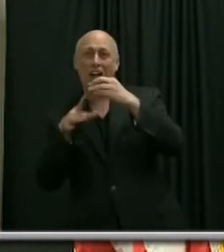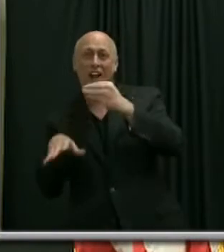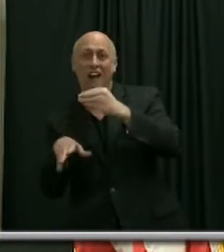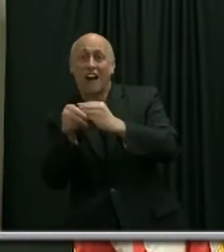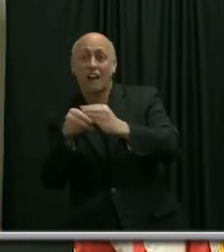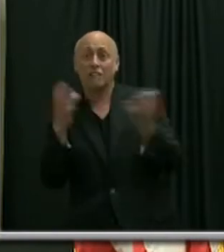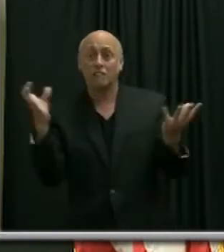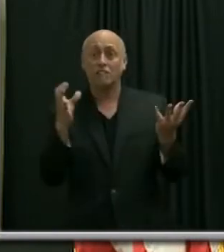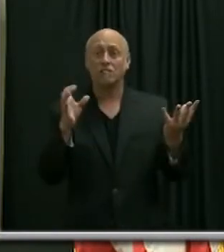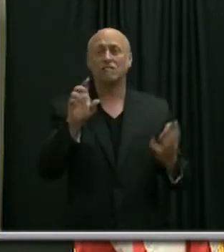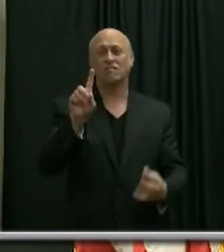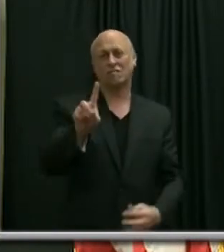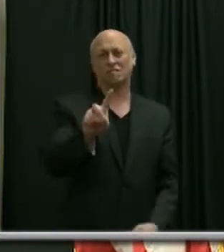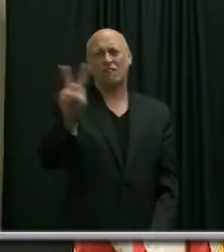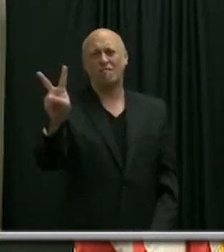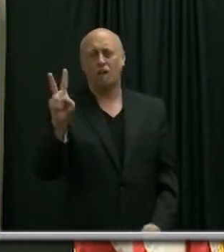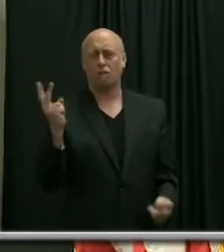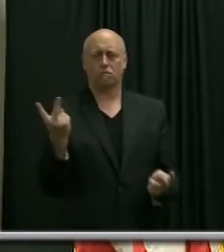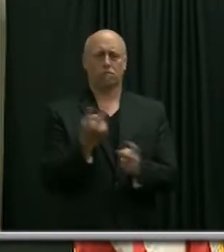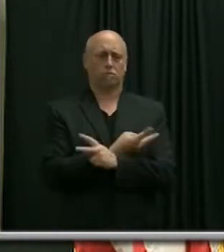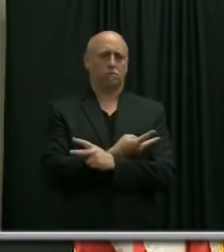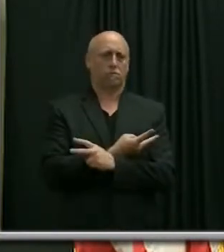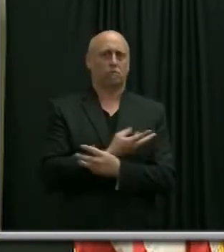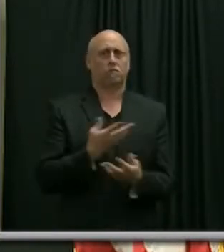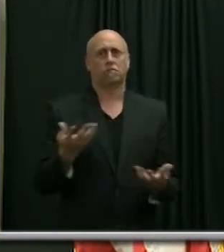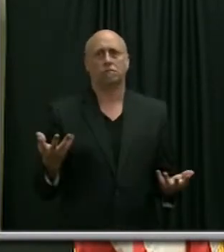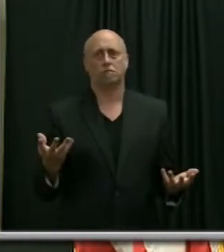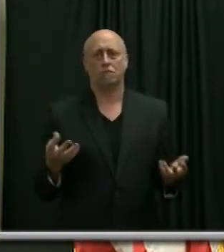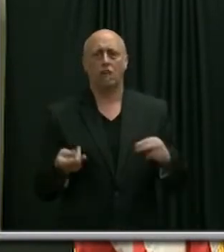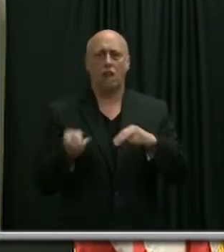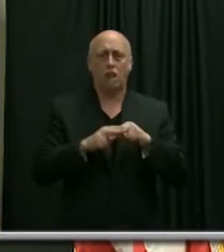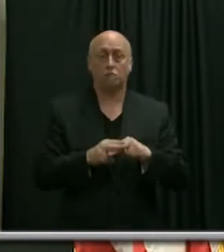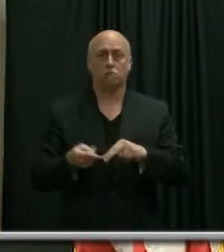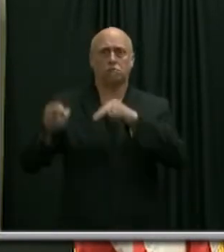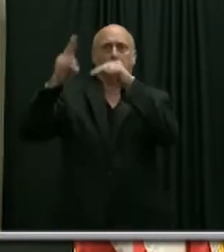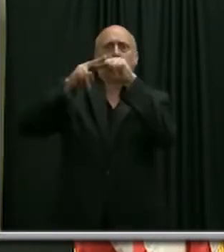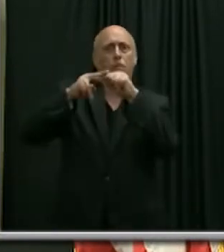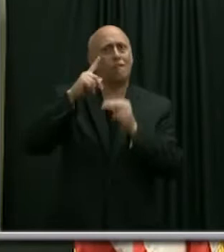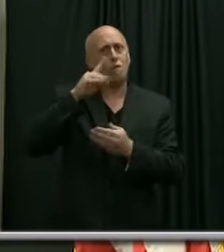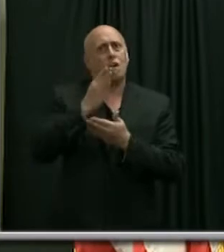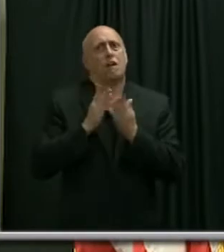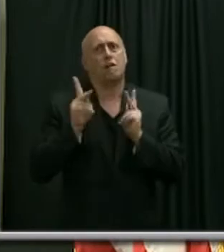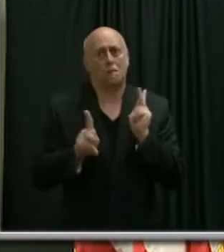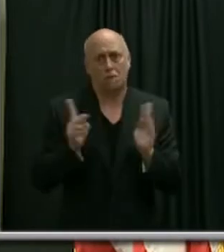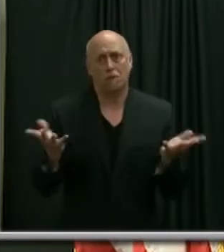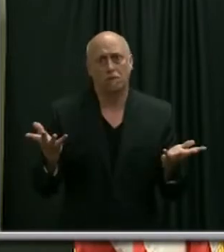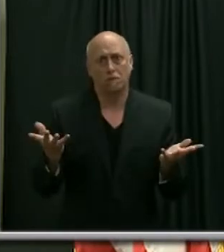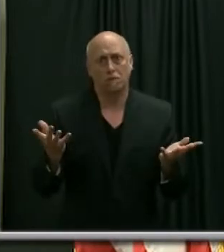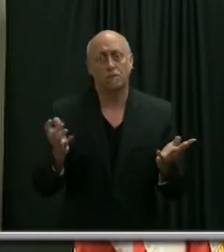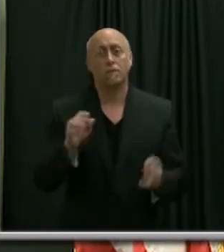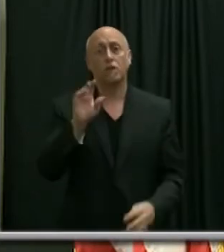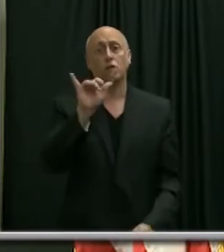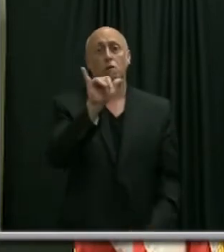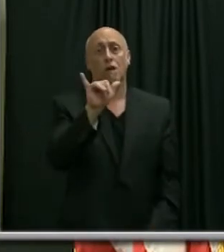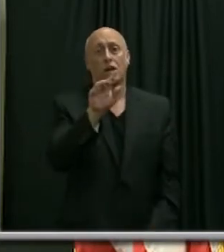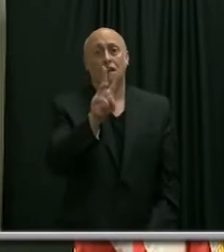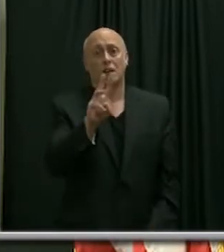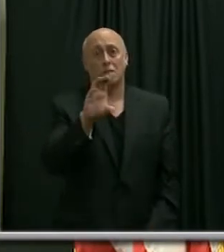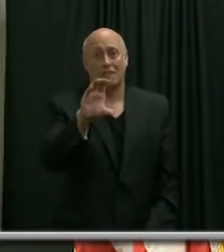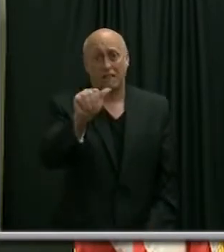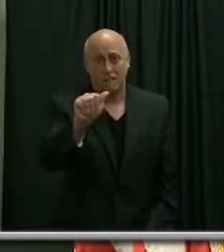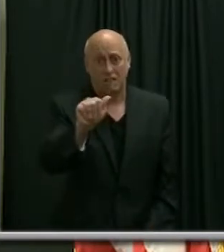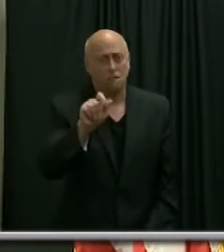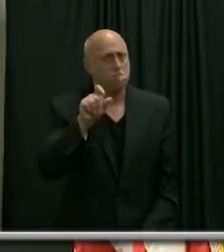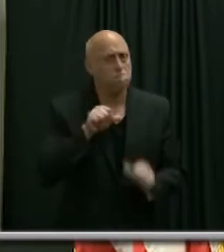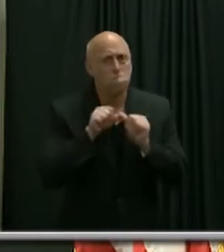is added to the COVID-19 crisis. As a result, the YWCA has to